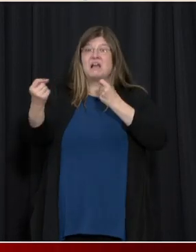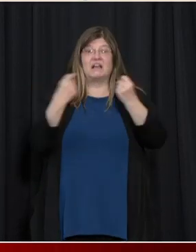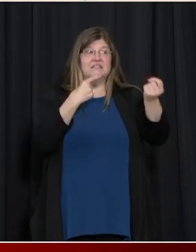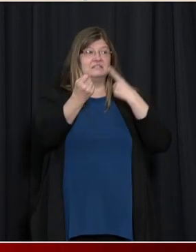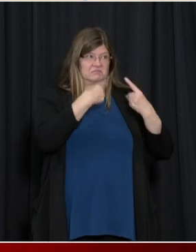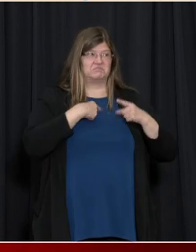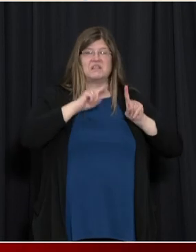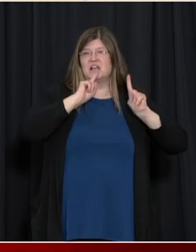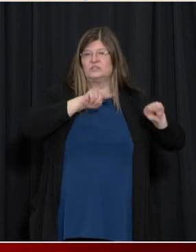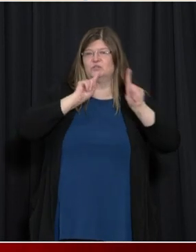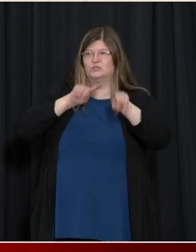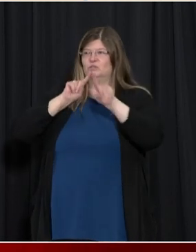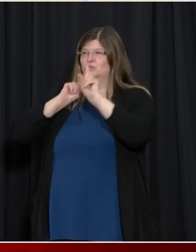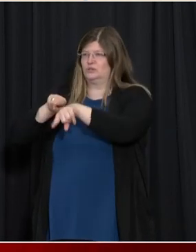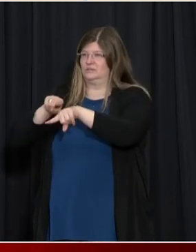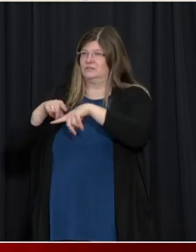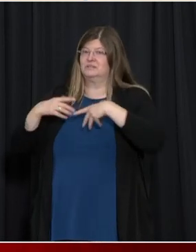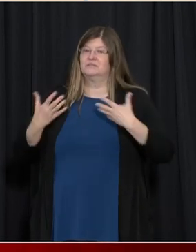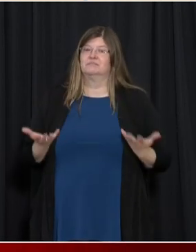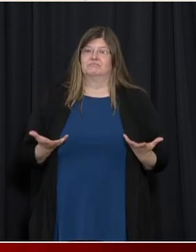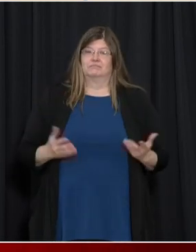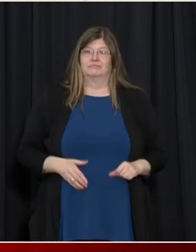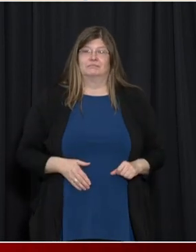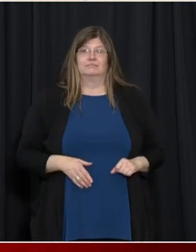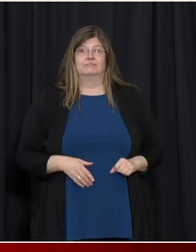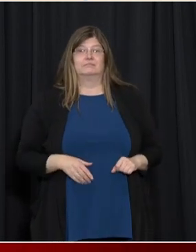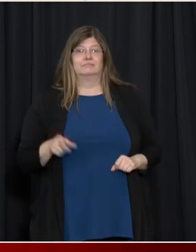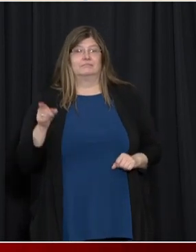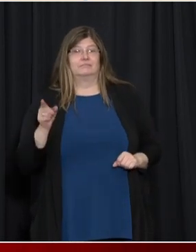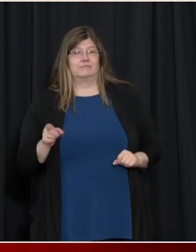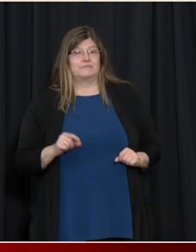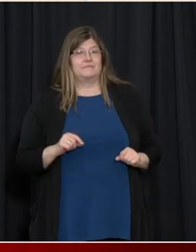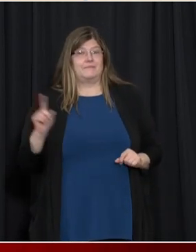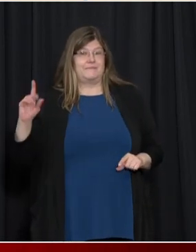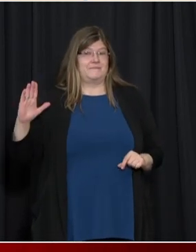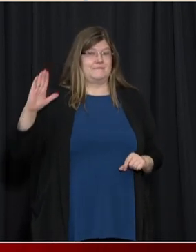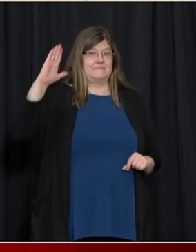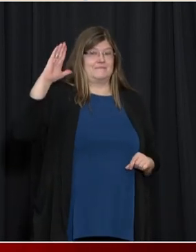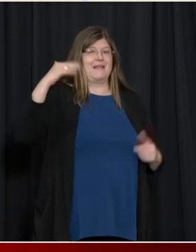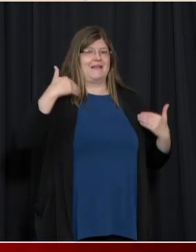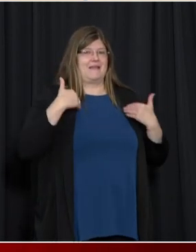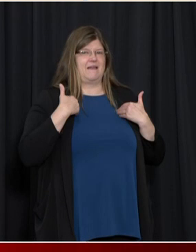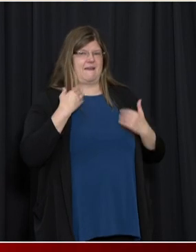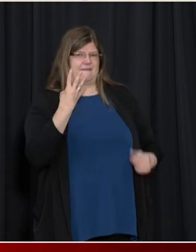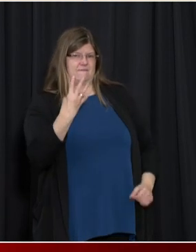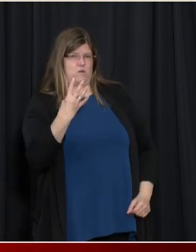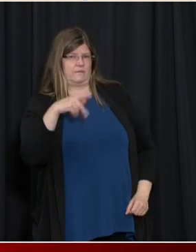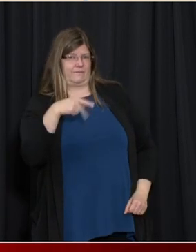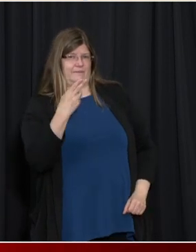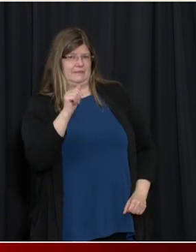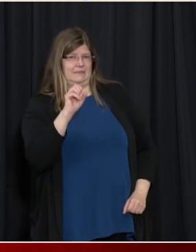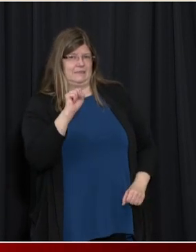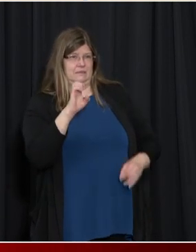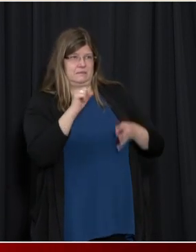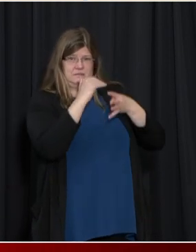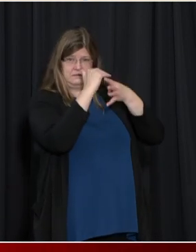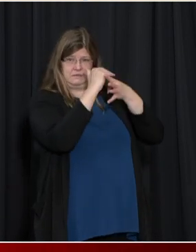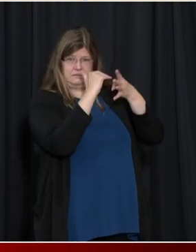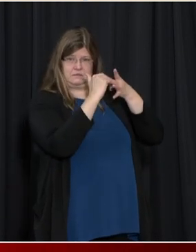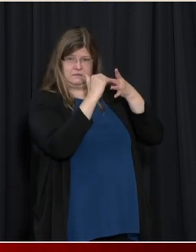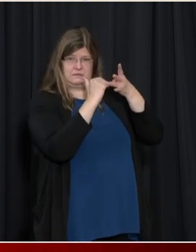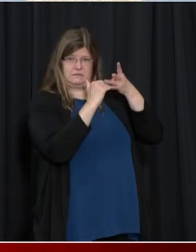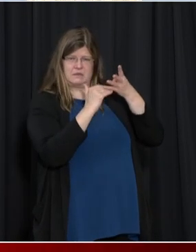Mayor. How do you move between phases? What's the criteria of moving between the phases? Is it time? Is it certain results? Or do you